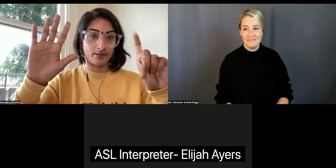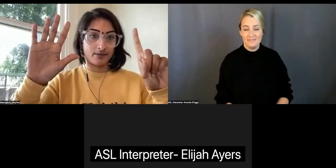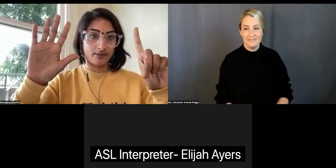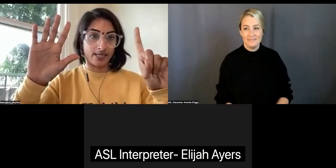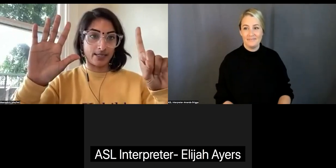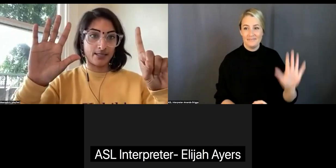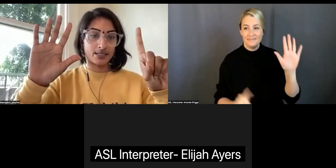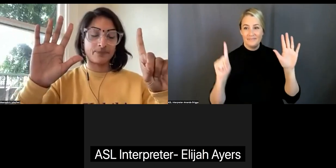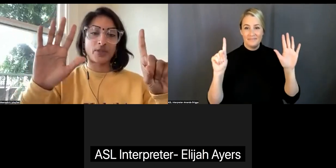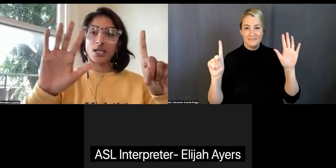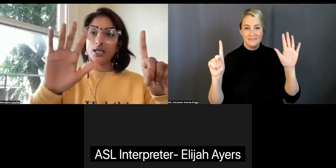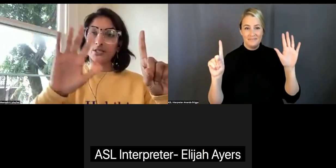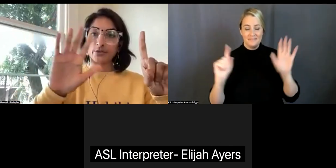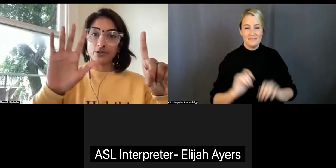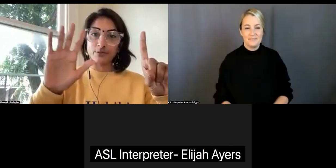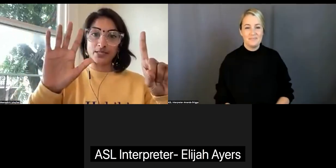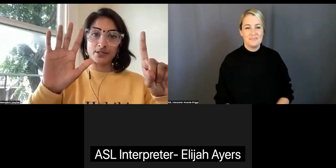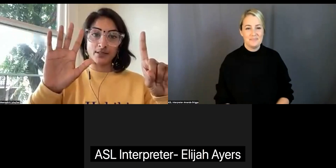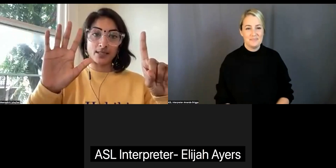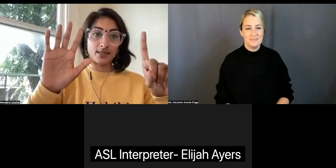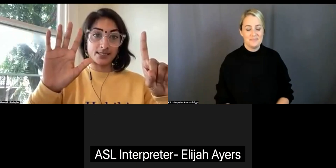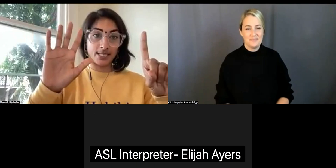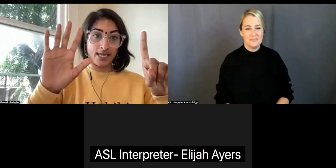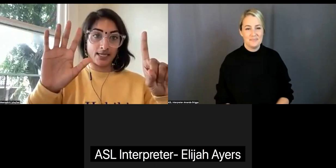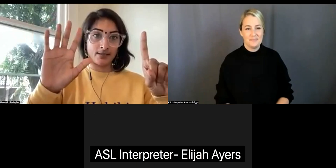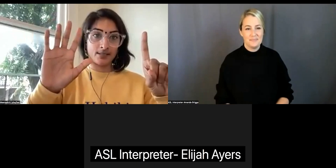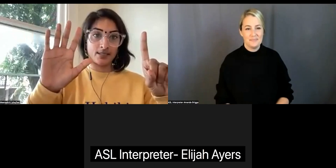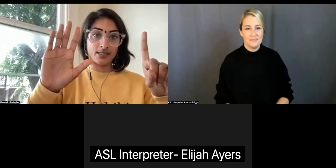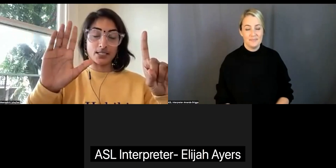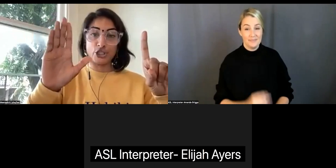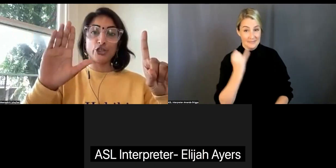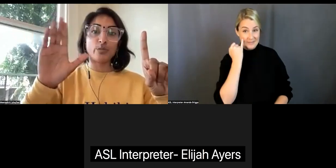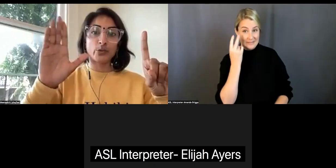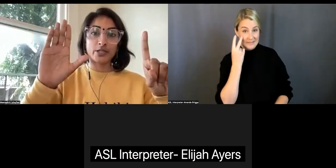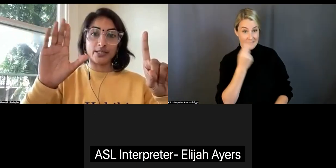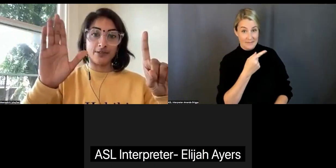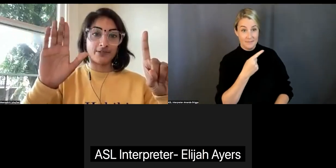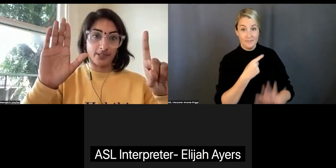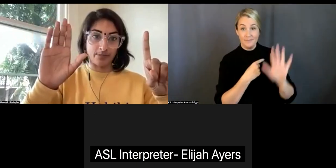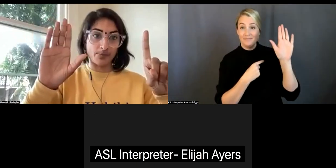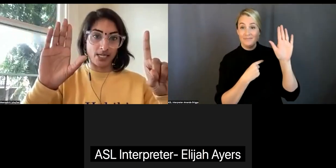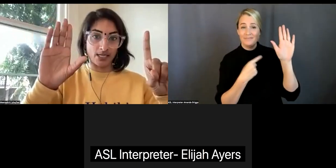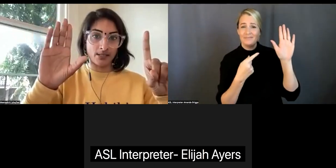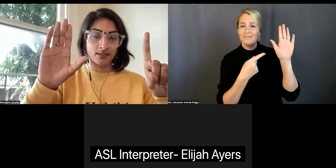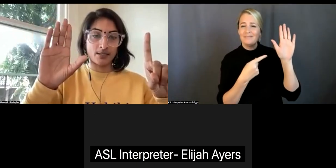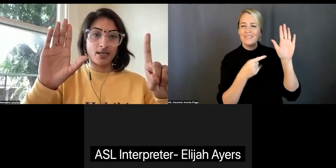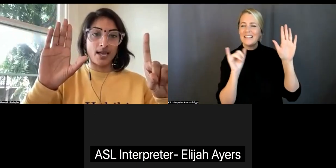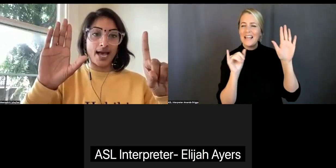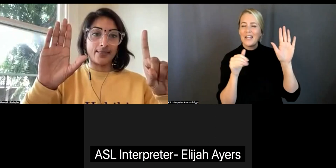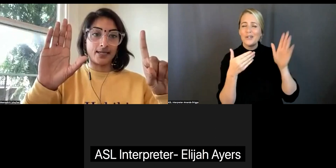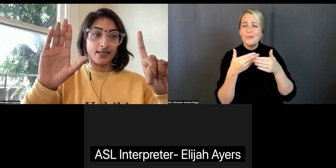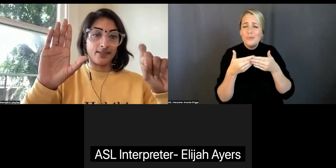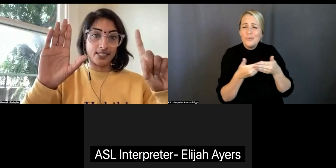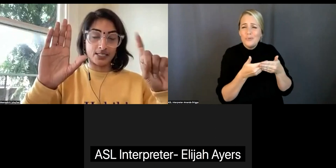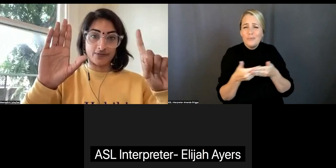finger like this. So if you imagine that this hand is a newborn infant baby hand,